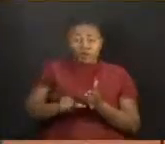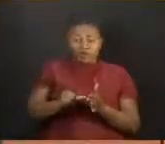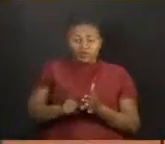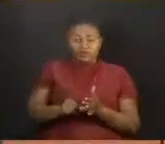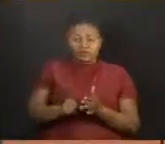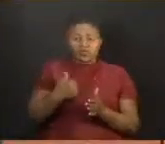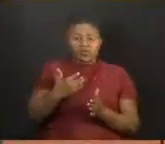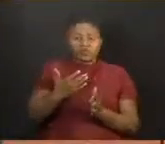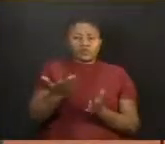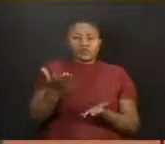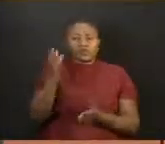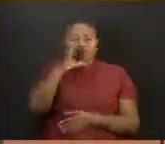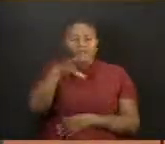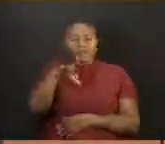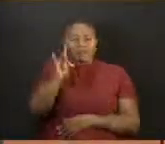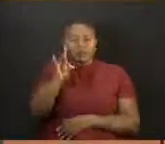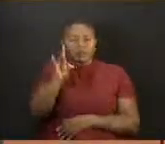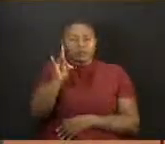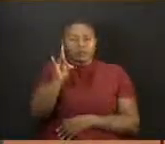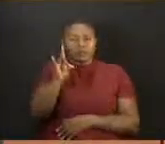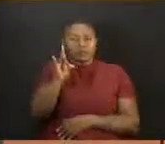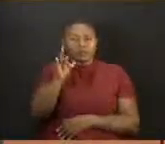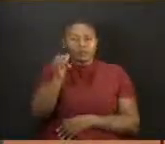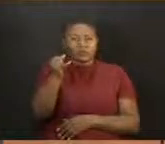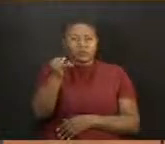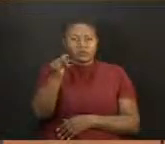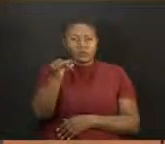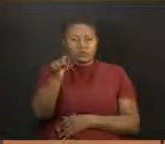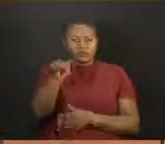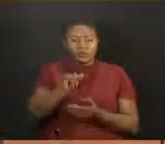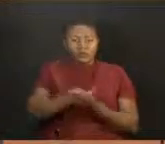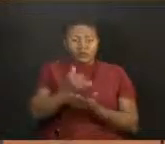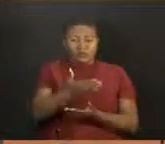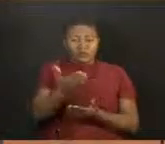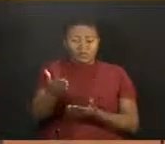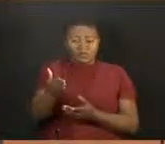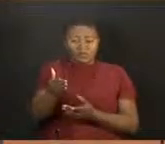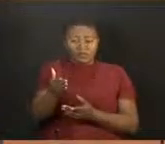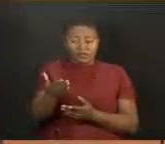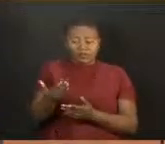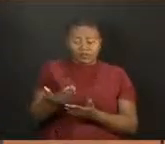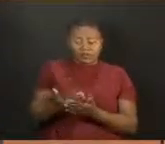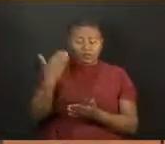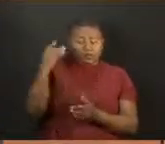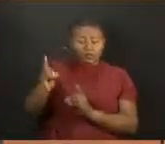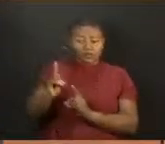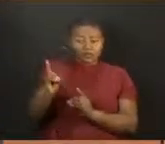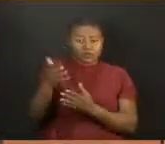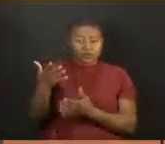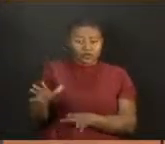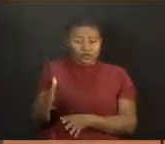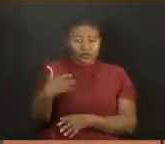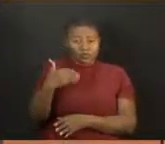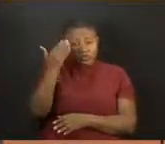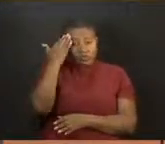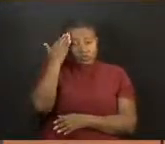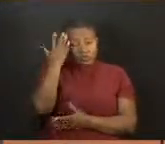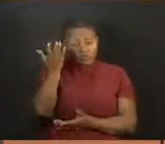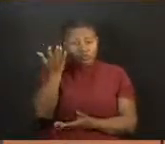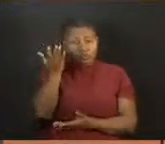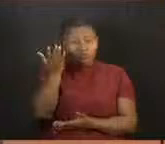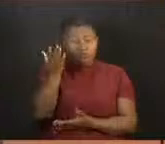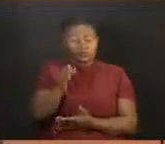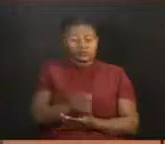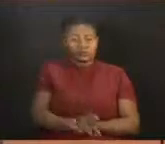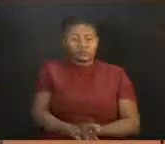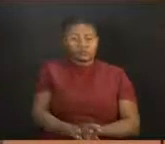if that exercise was really carried out. The value for money audit, if it was carried